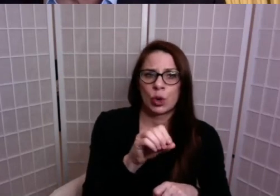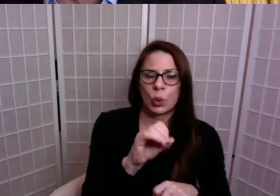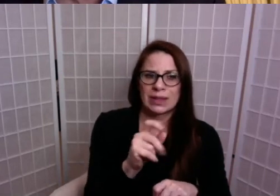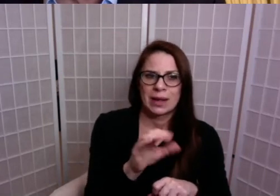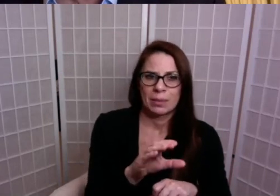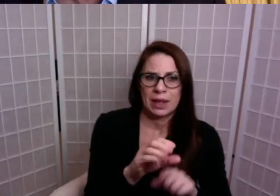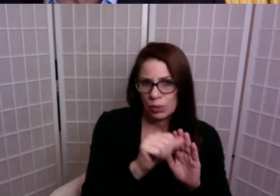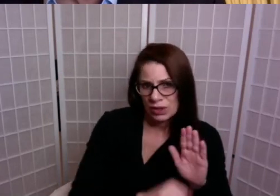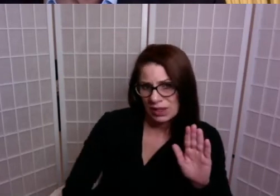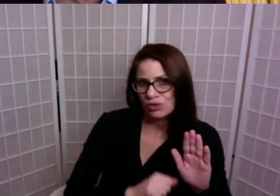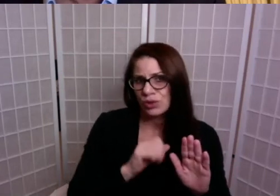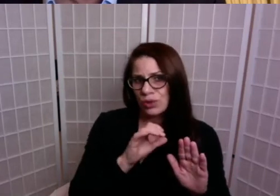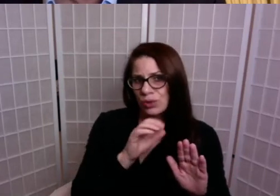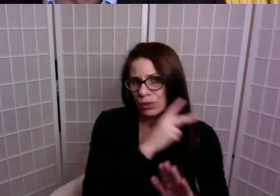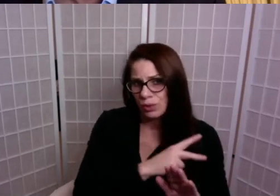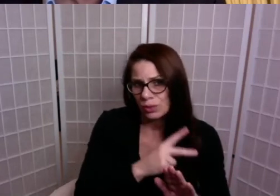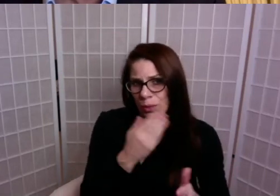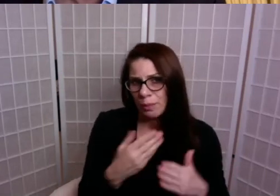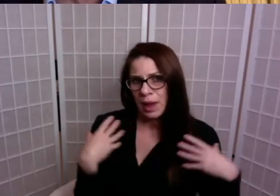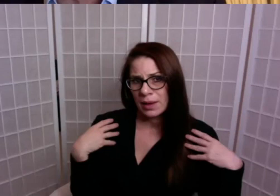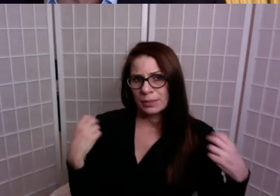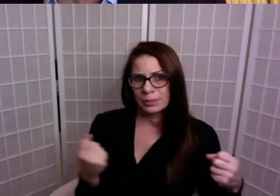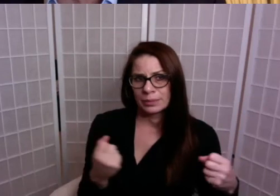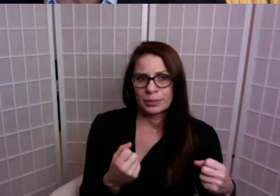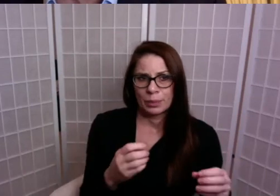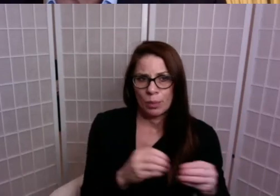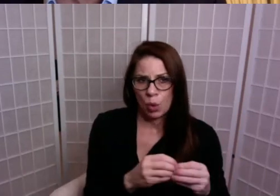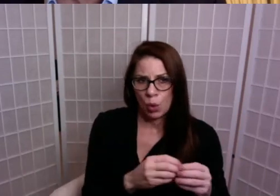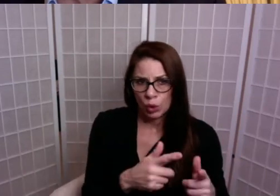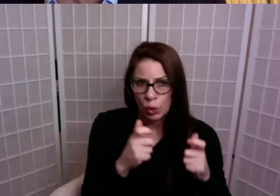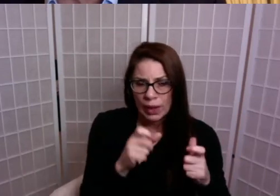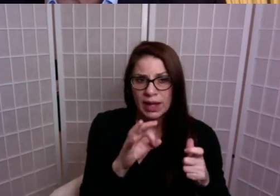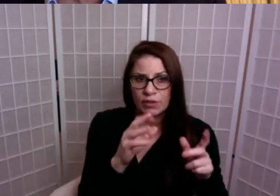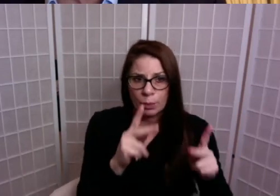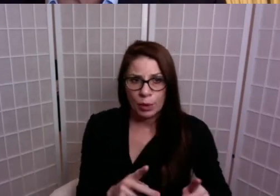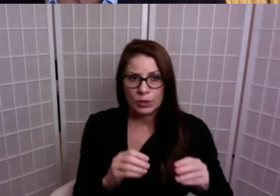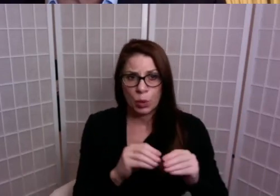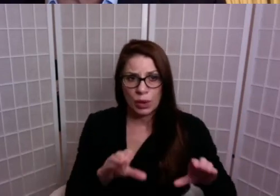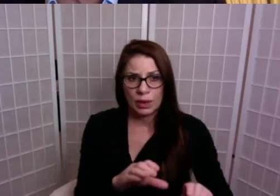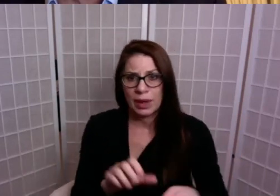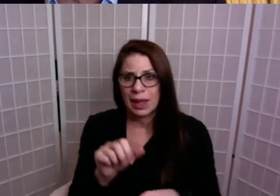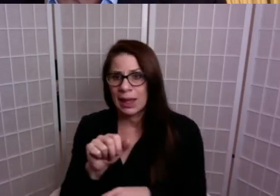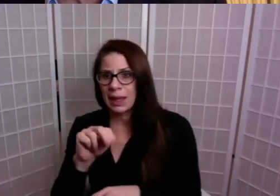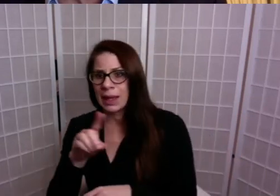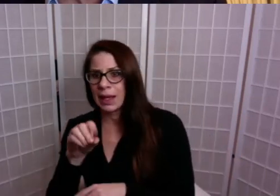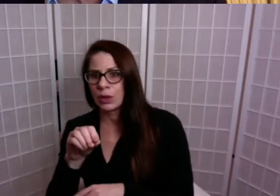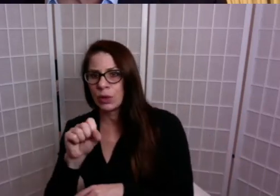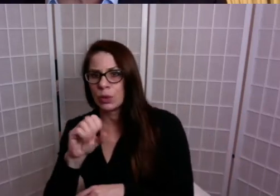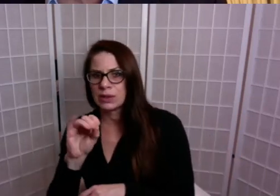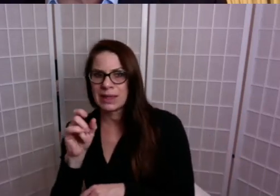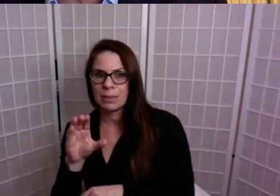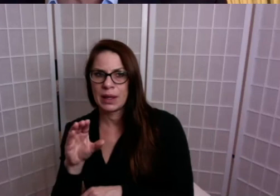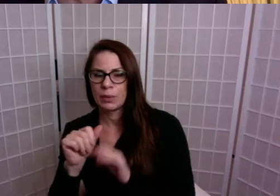bit, may get better a little bit quicker. So for somebody who's very active, an endoscopic procedure may be a